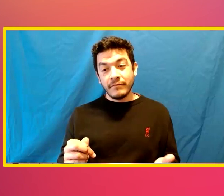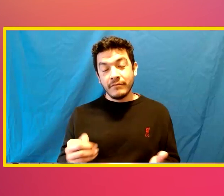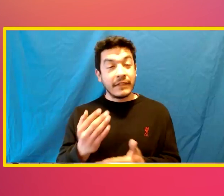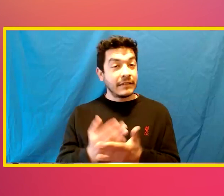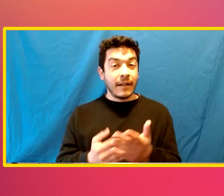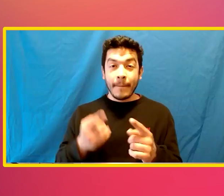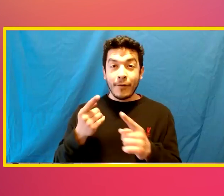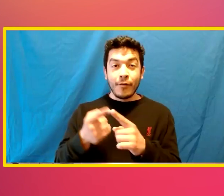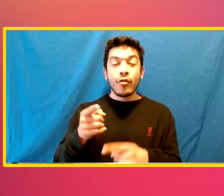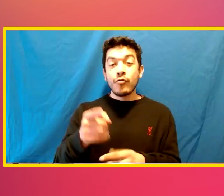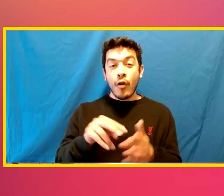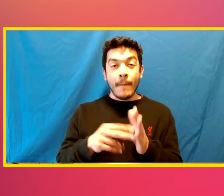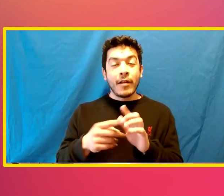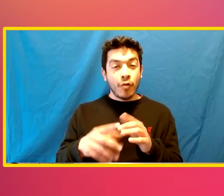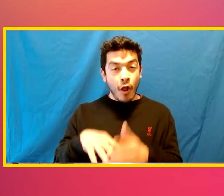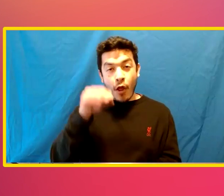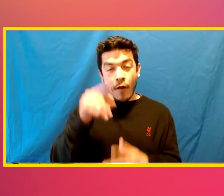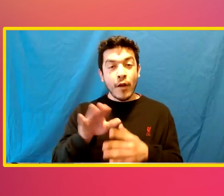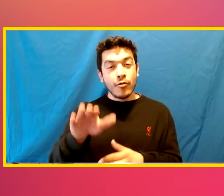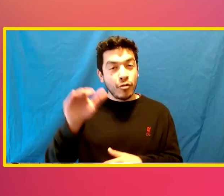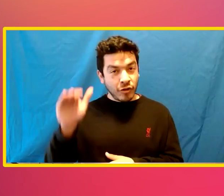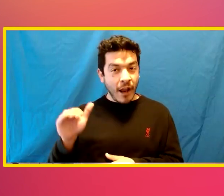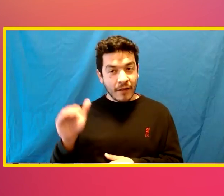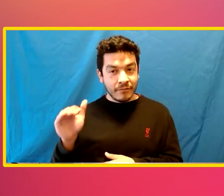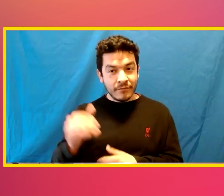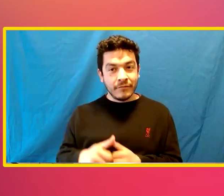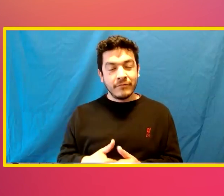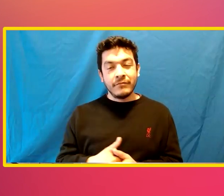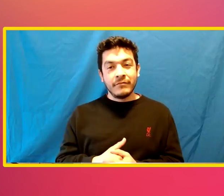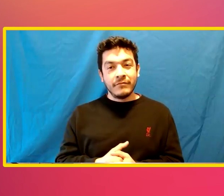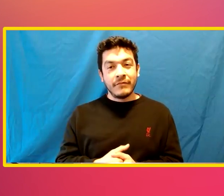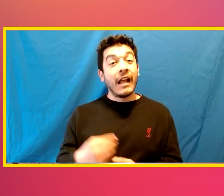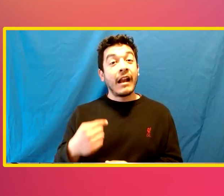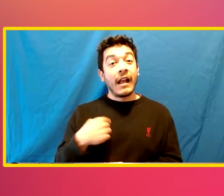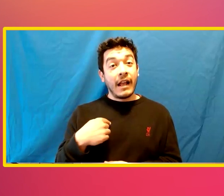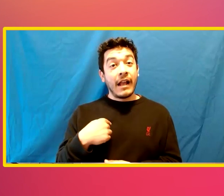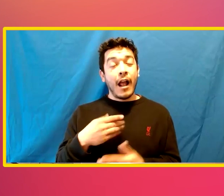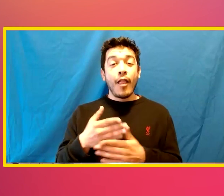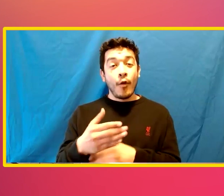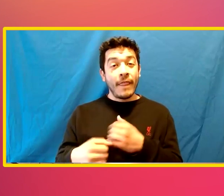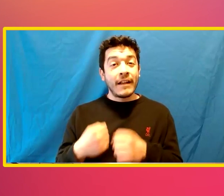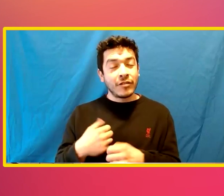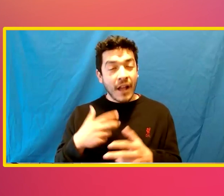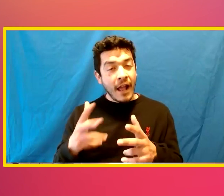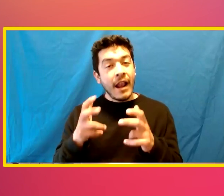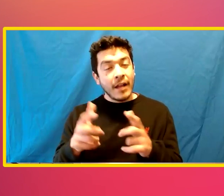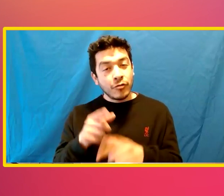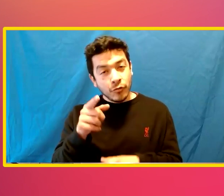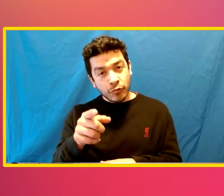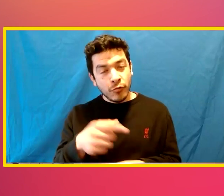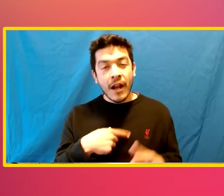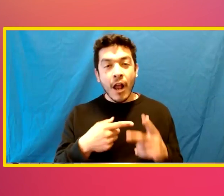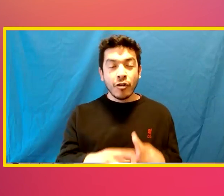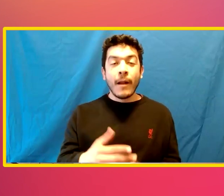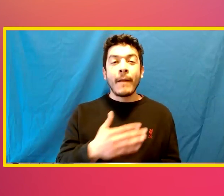some point, you're meant to learn from your child. And through the years, I listened to you and I started